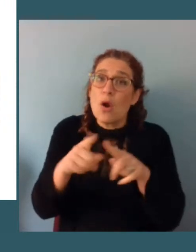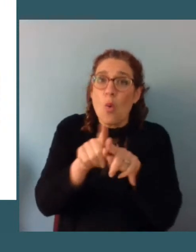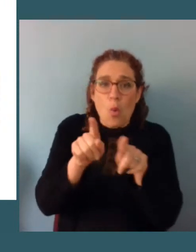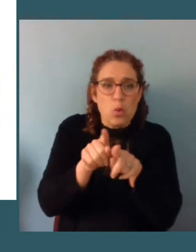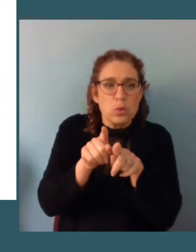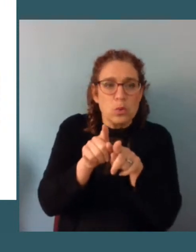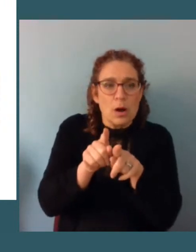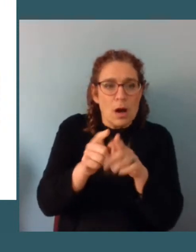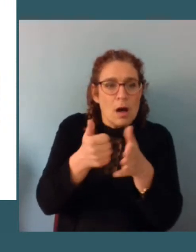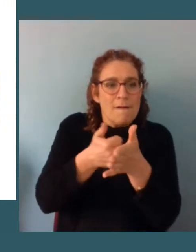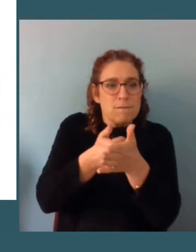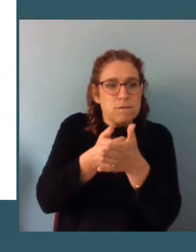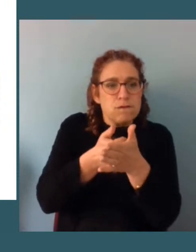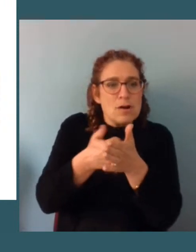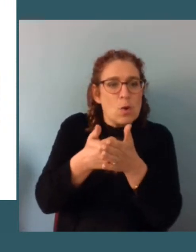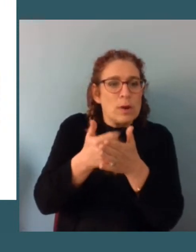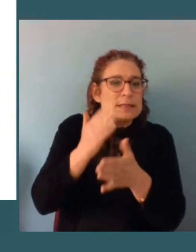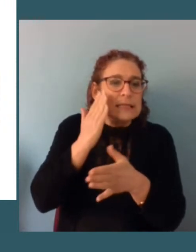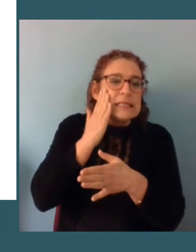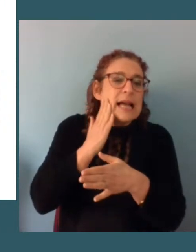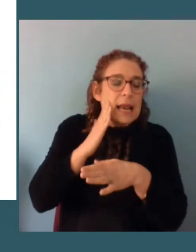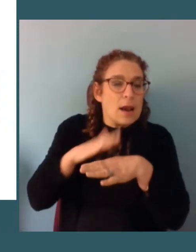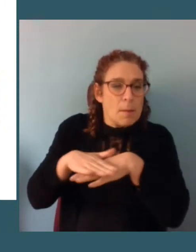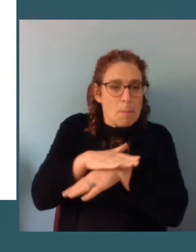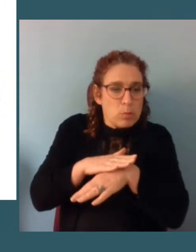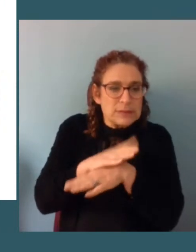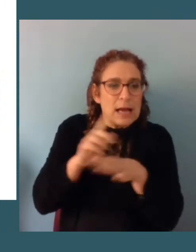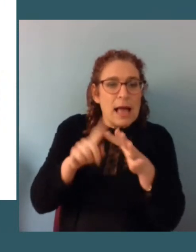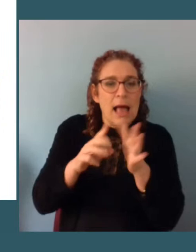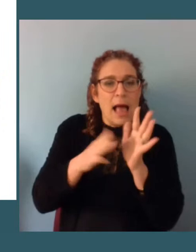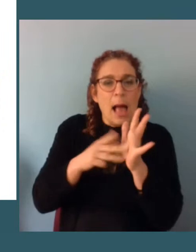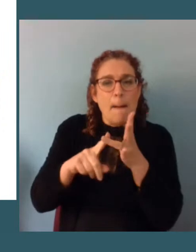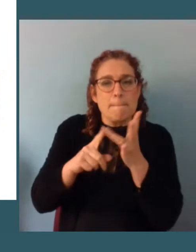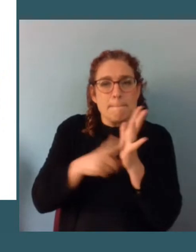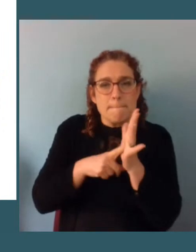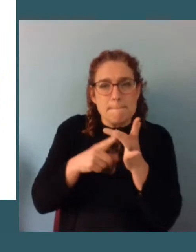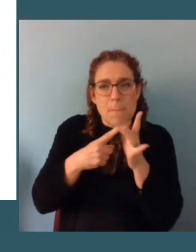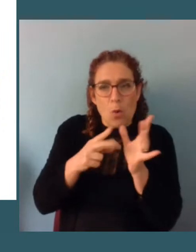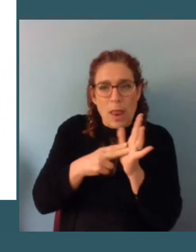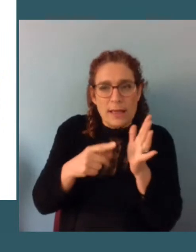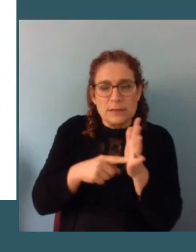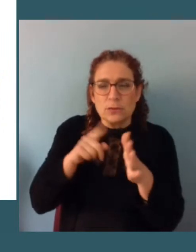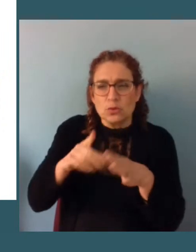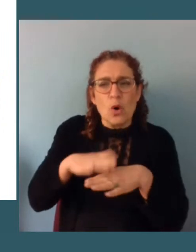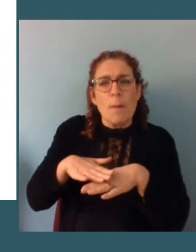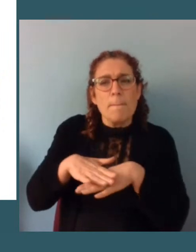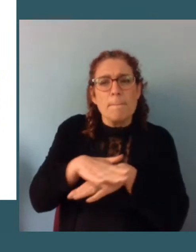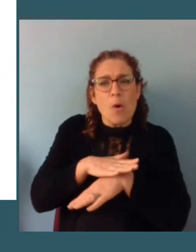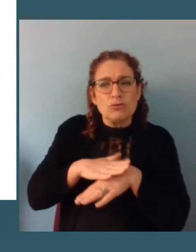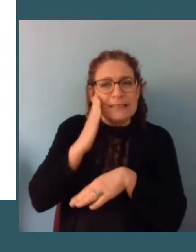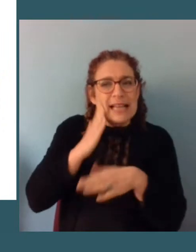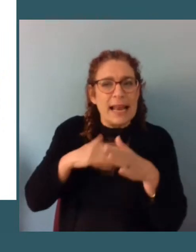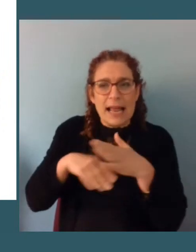moisturization. So we talk about emollients, but to moisturize the skin in early life